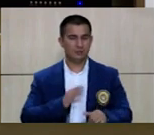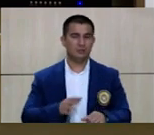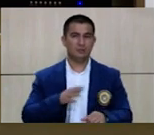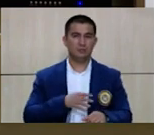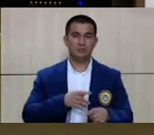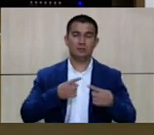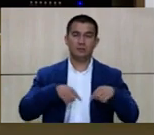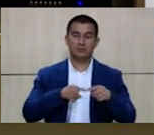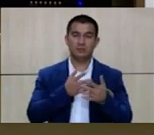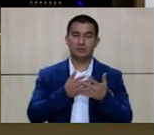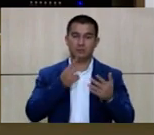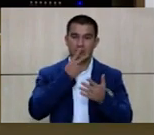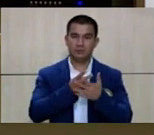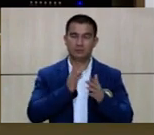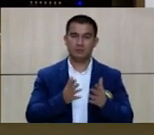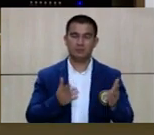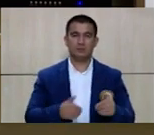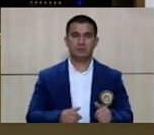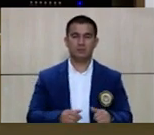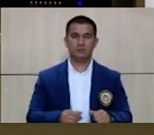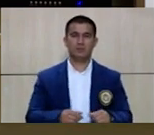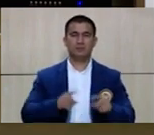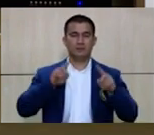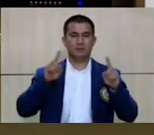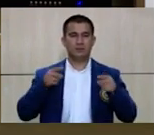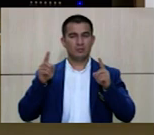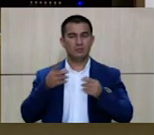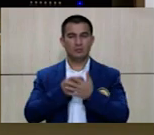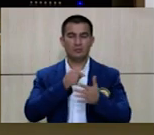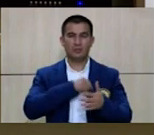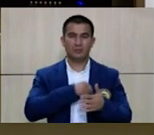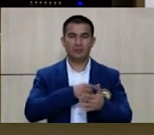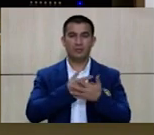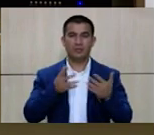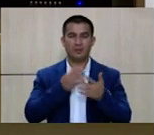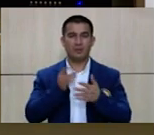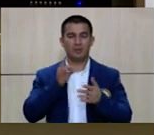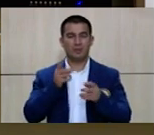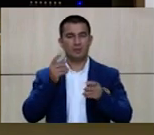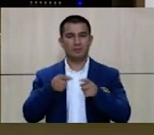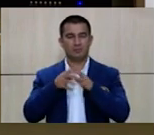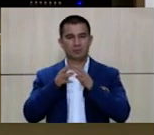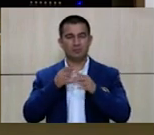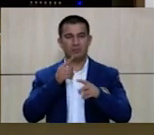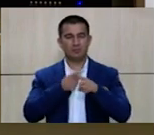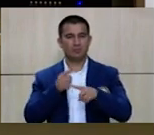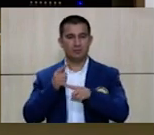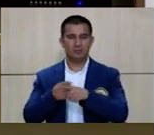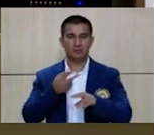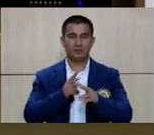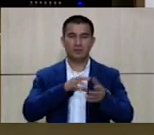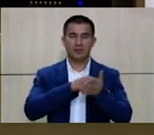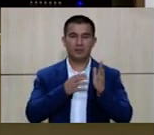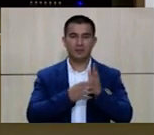quyidagi tenglikni hosil qildik. Qavs ichining har bir hadiga koeffitsiyentini ko'paytirib chiqib, kvadrat